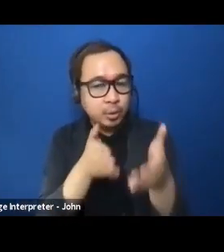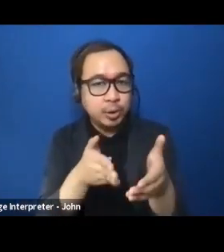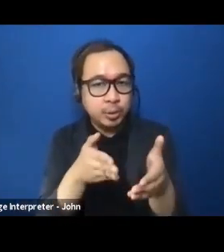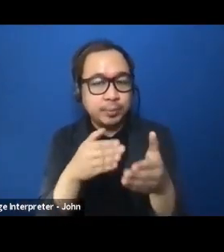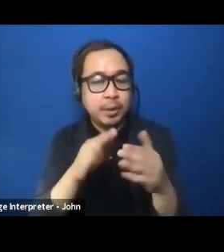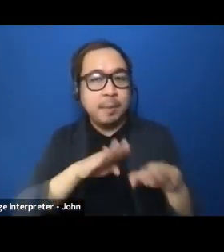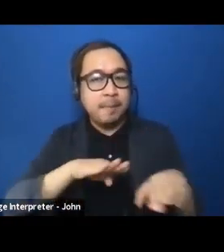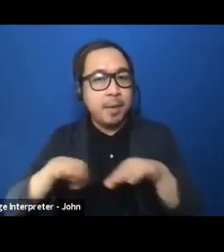communication intervention.